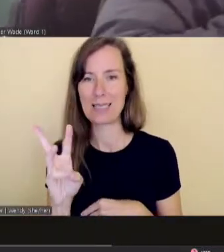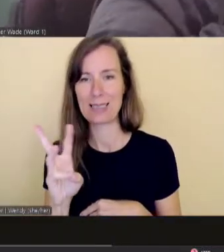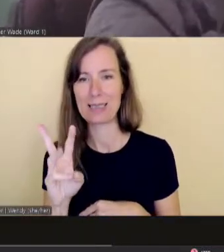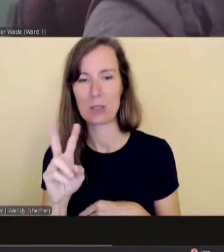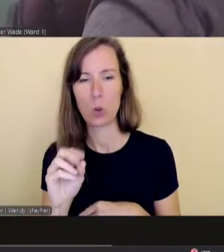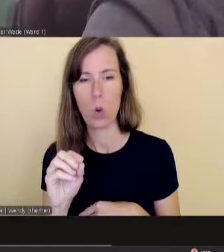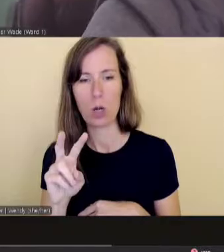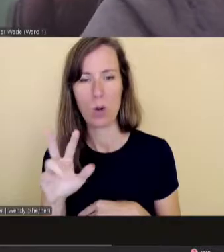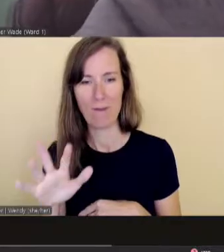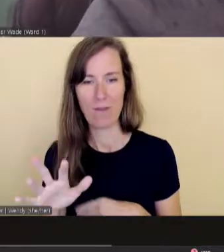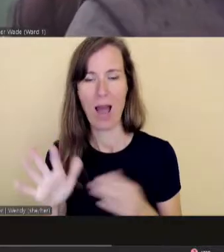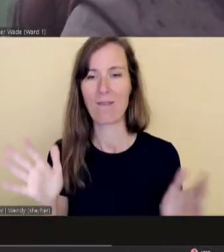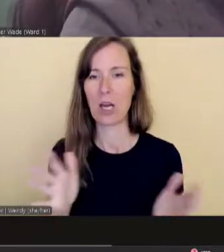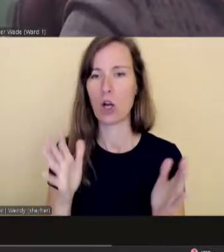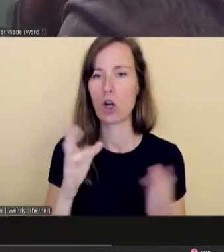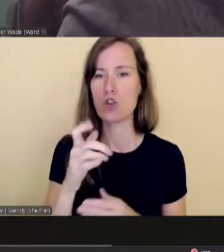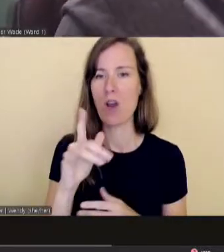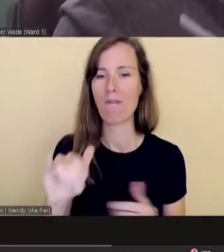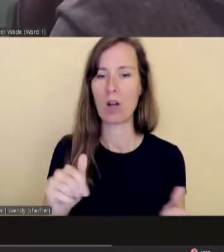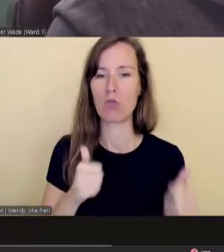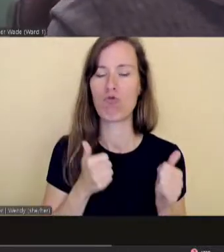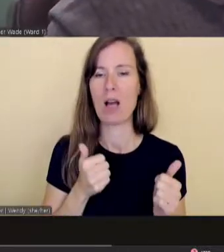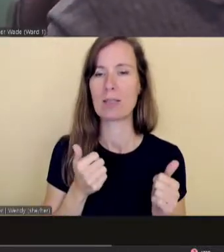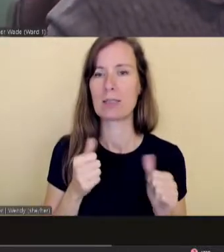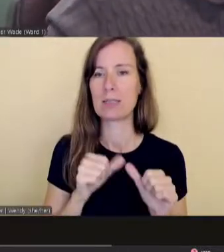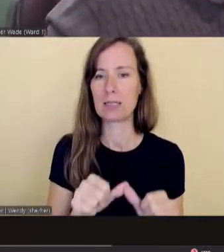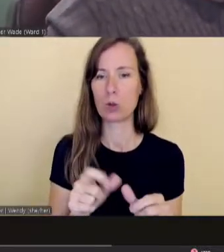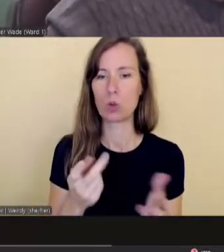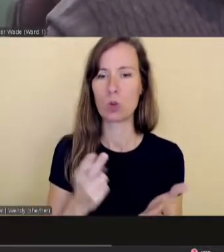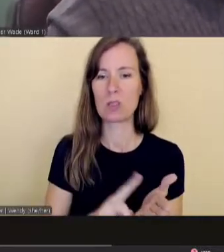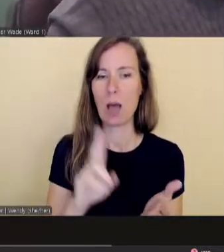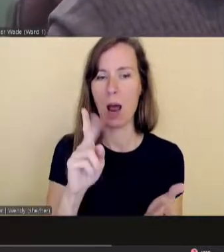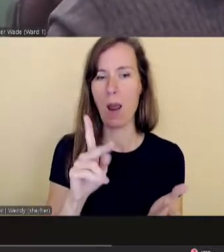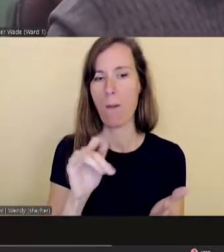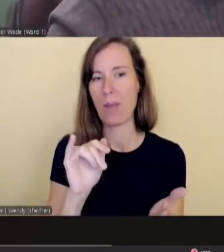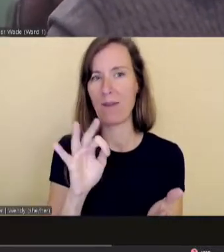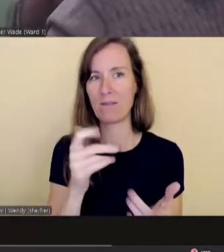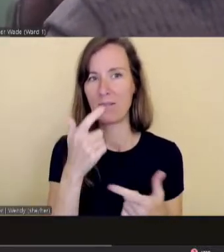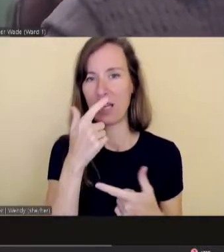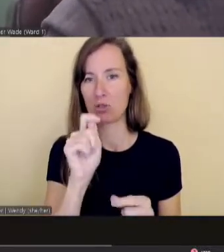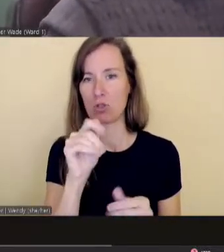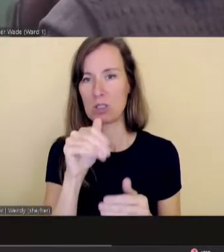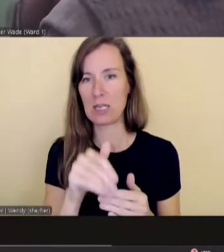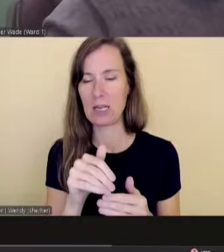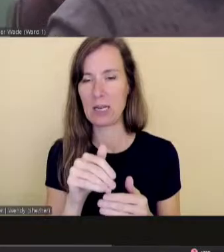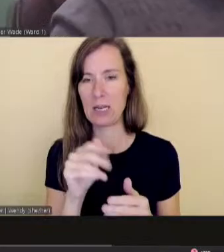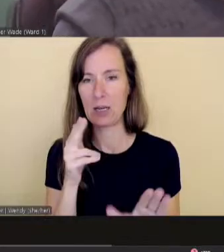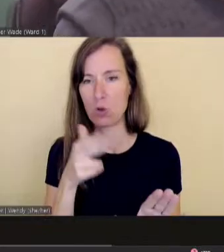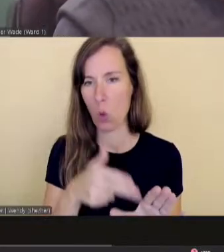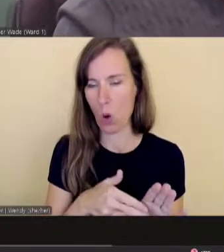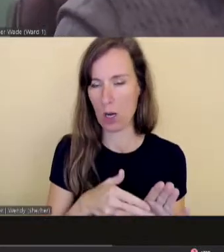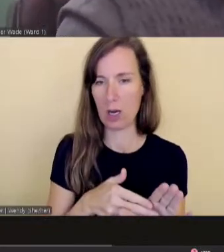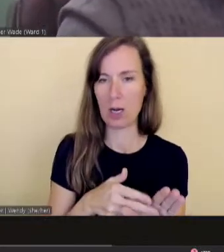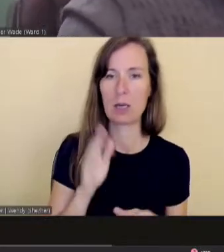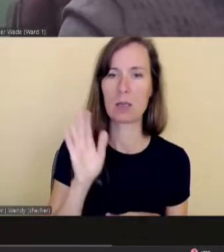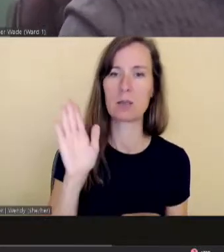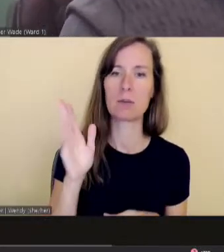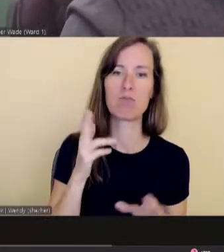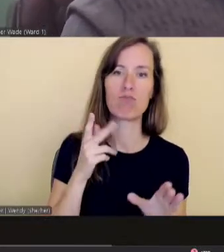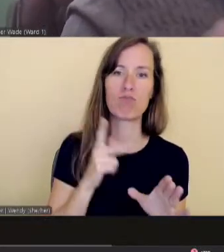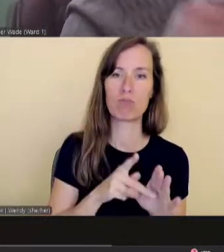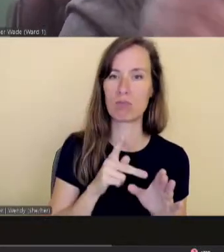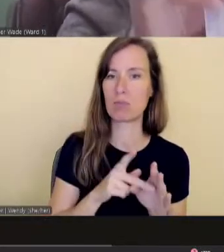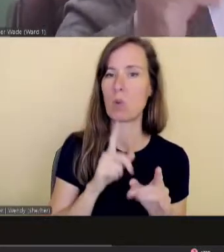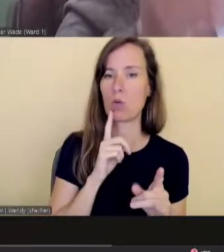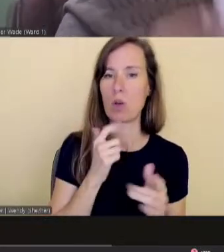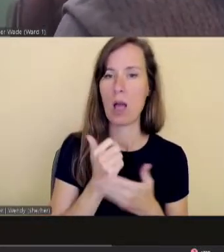residents to continue signing up if they are interested in participating. Your participation helps us collect